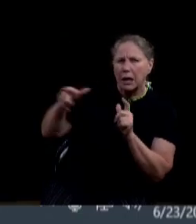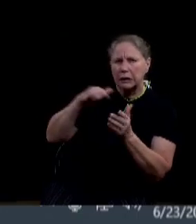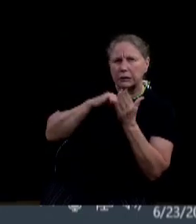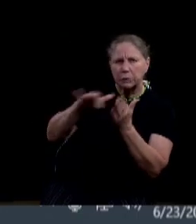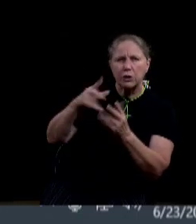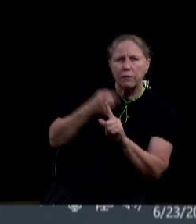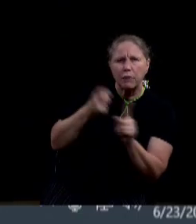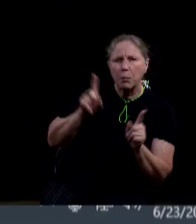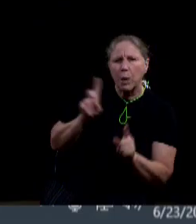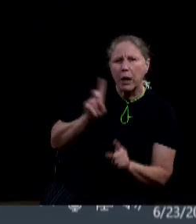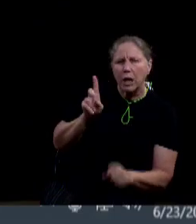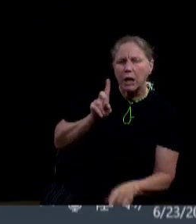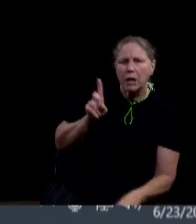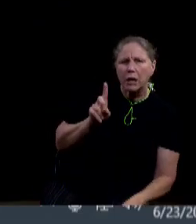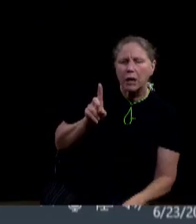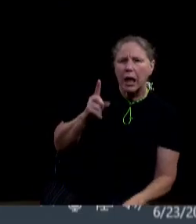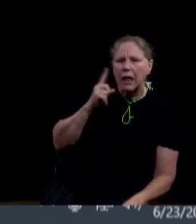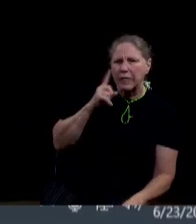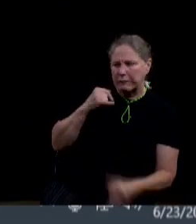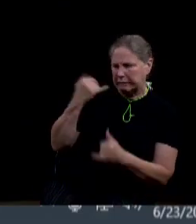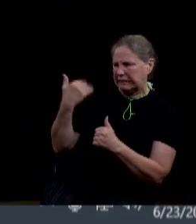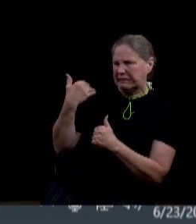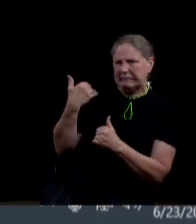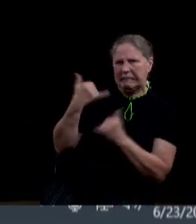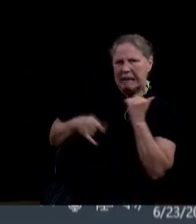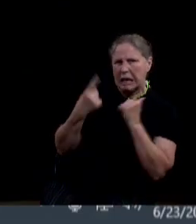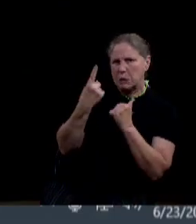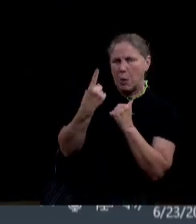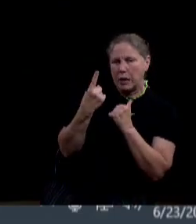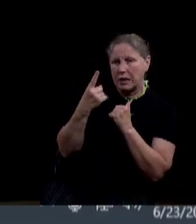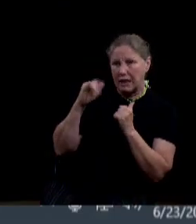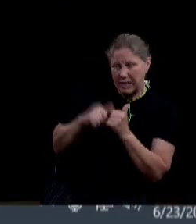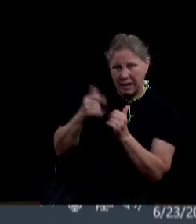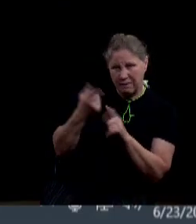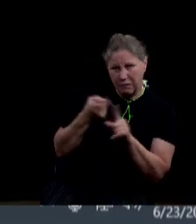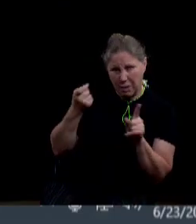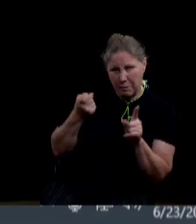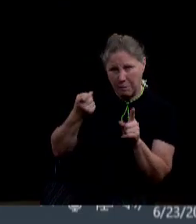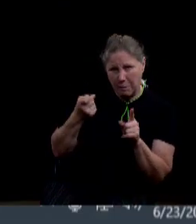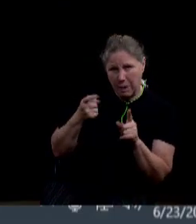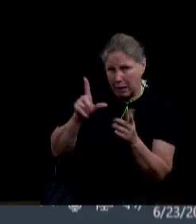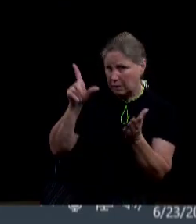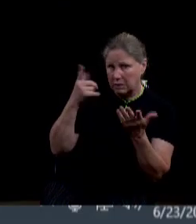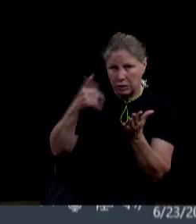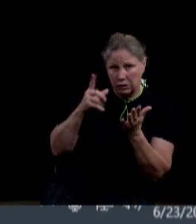the presentation. Was that from a published study? Yes,